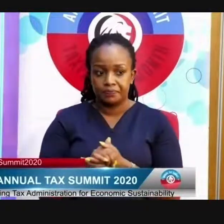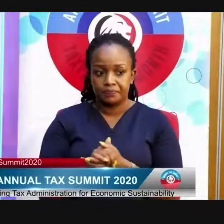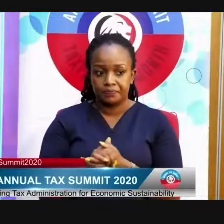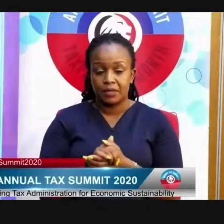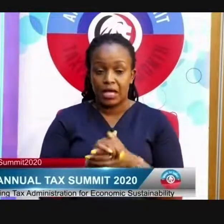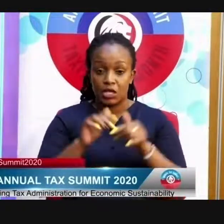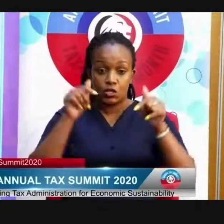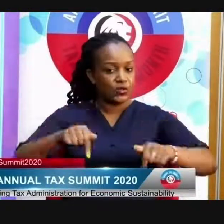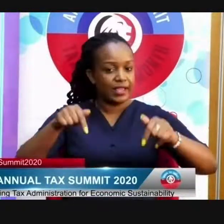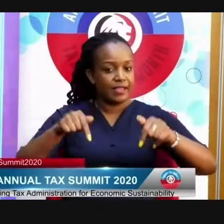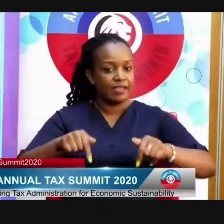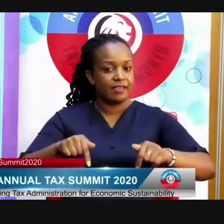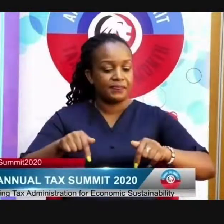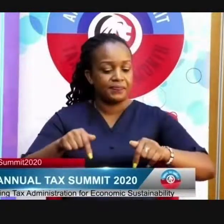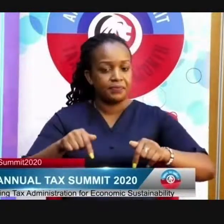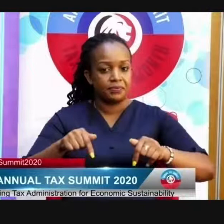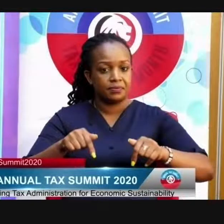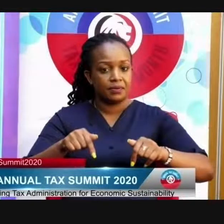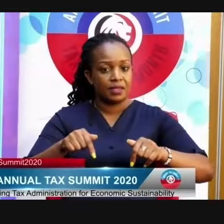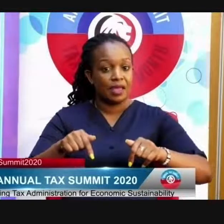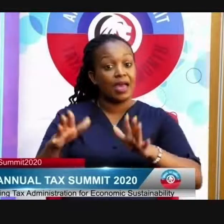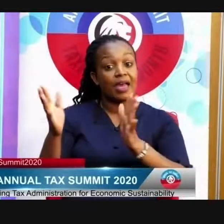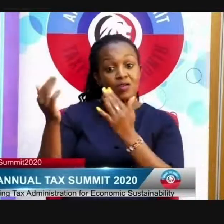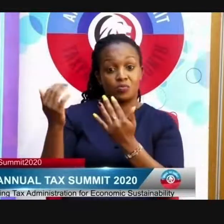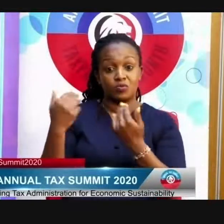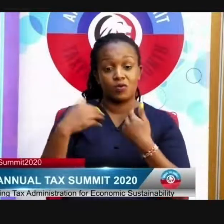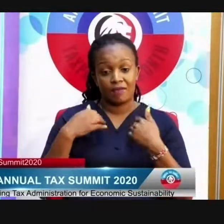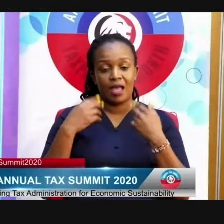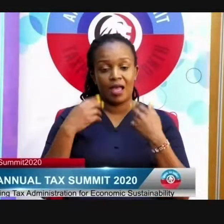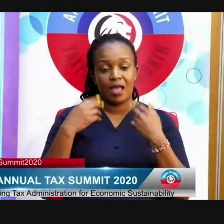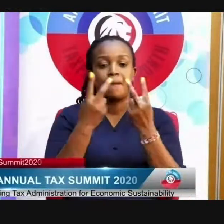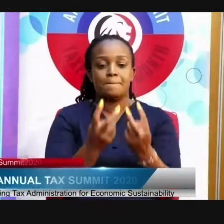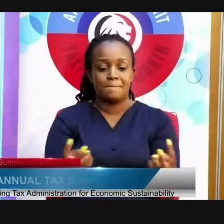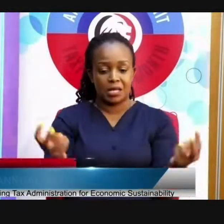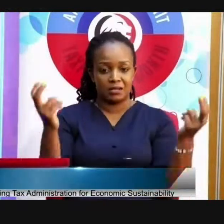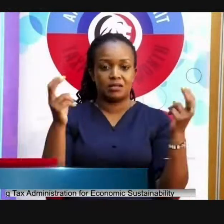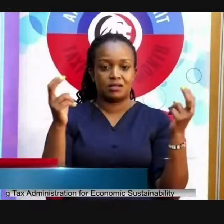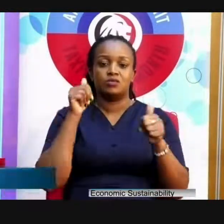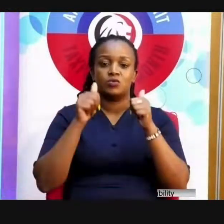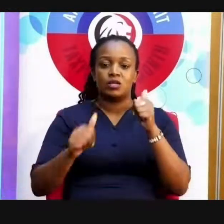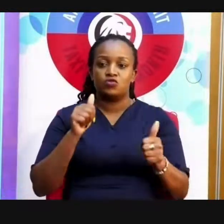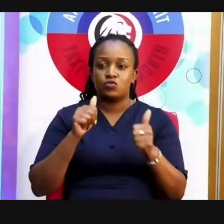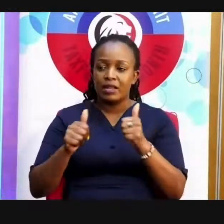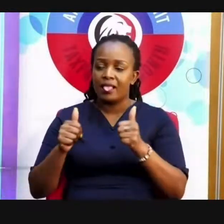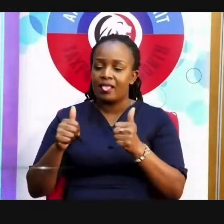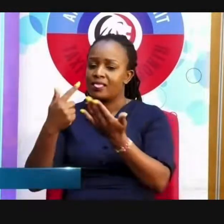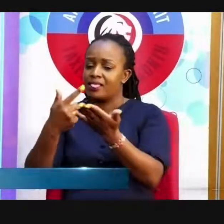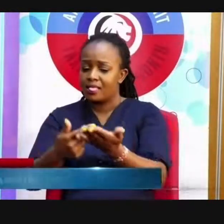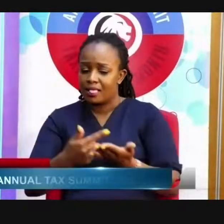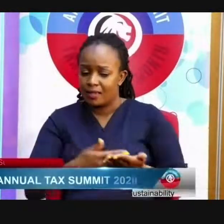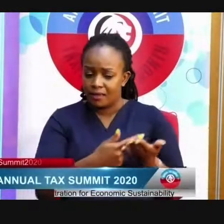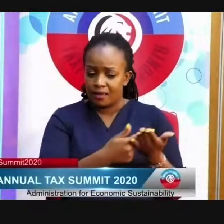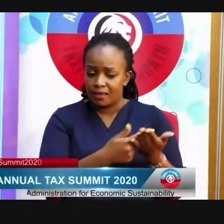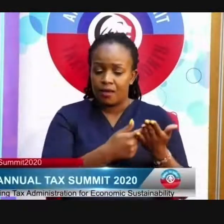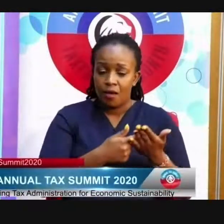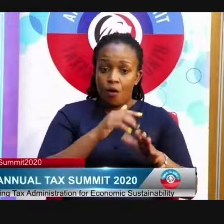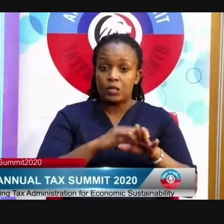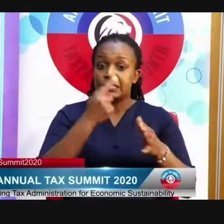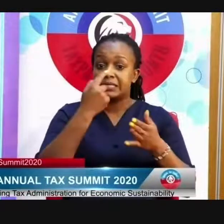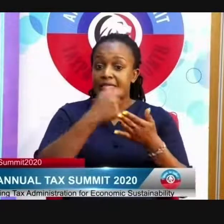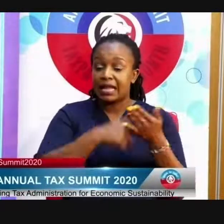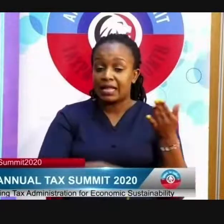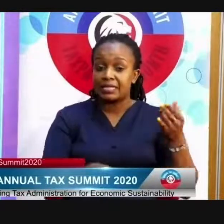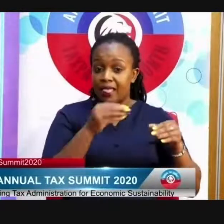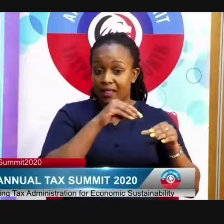I'm looking forward to a panel that will share tax insights in terms of their own